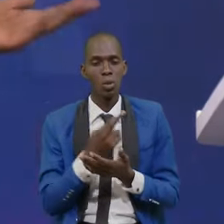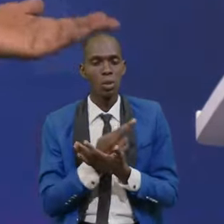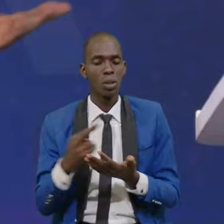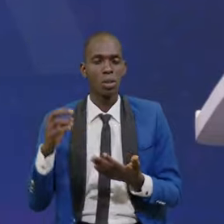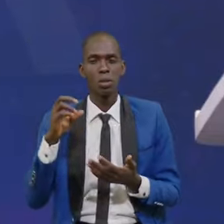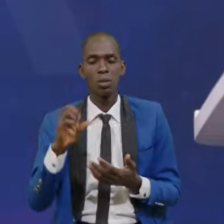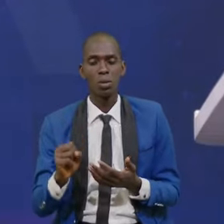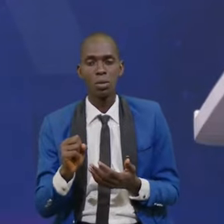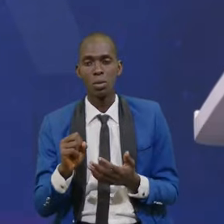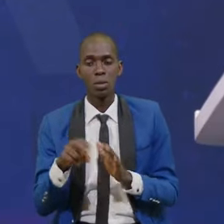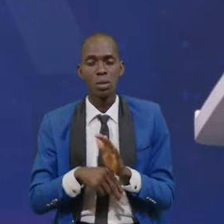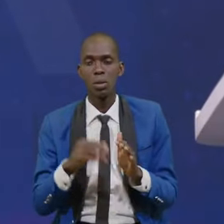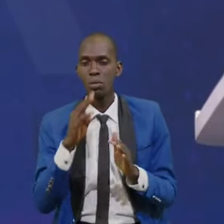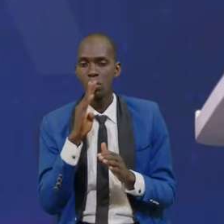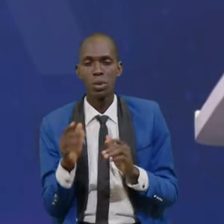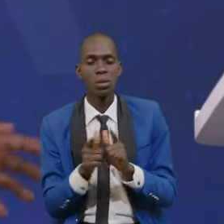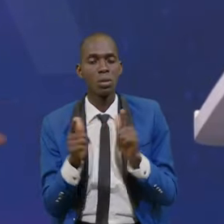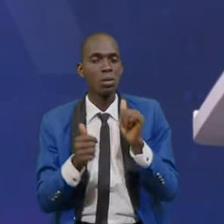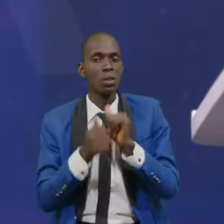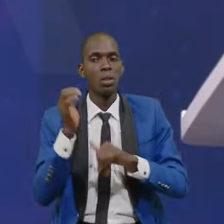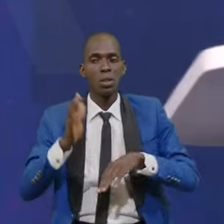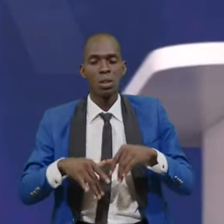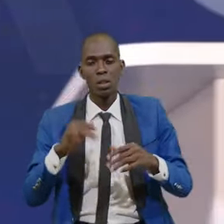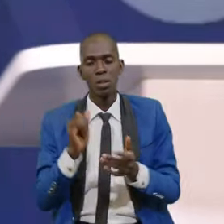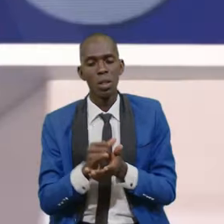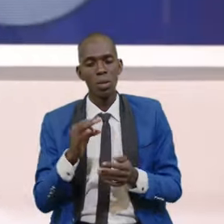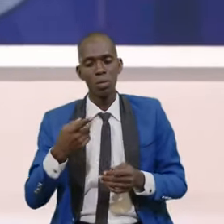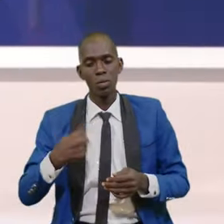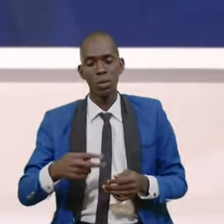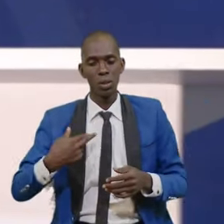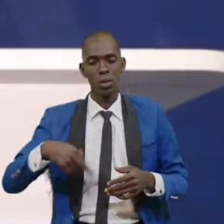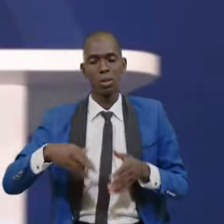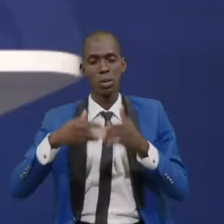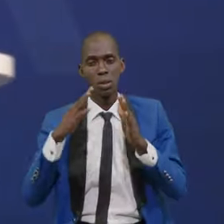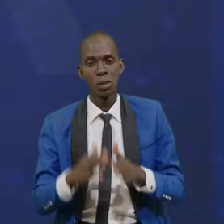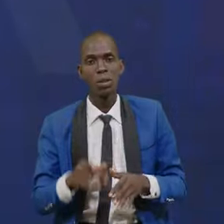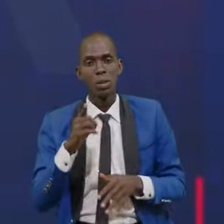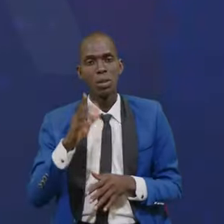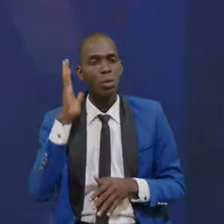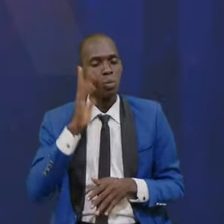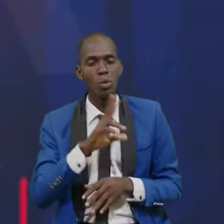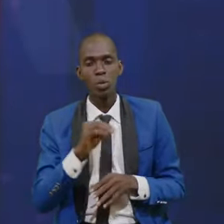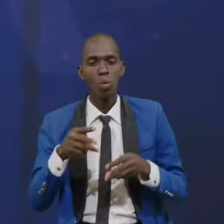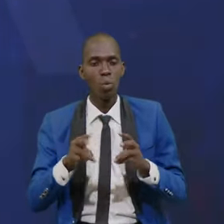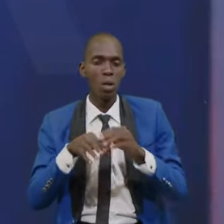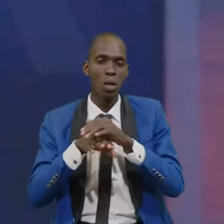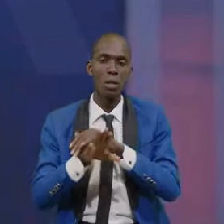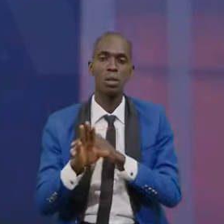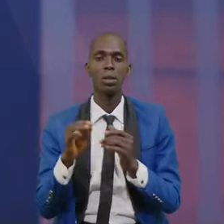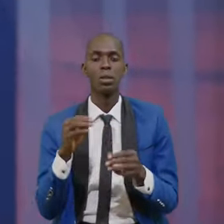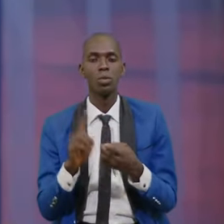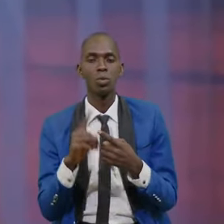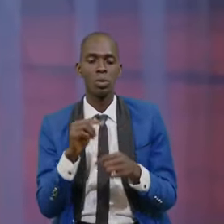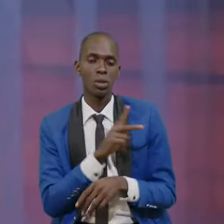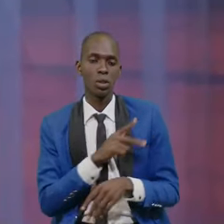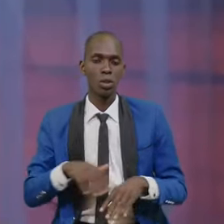greater than the righteousness of the scribes and the Pharisees, ye shall in no wise enter into the kingdom of God." He'll